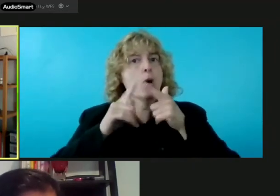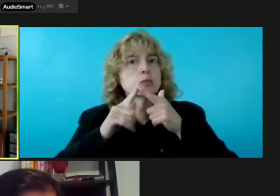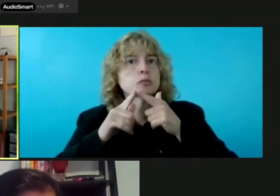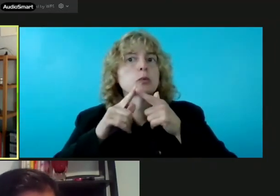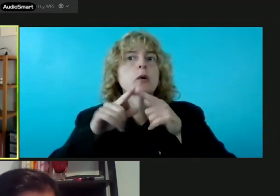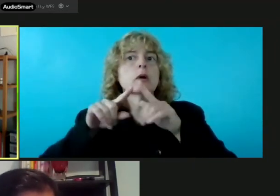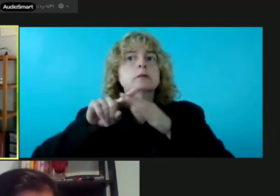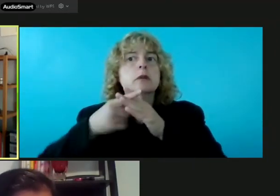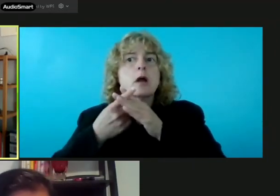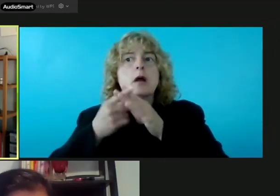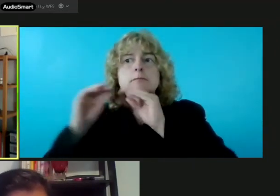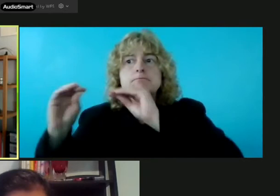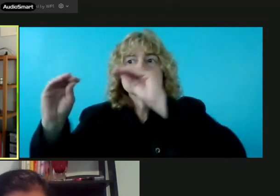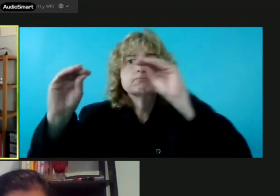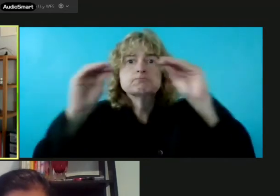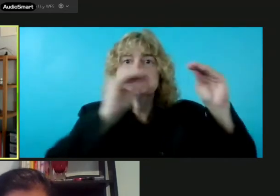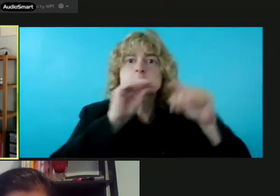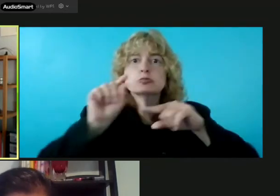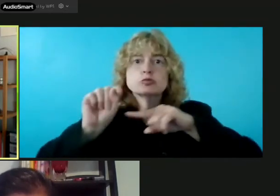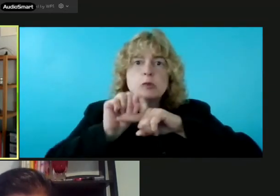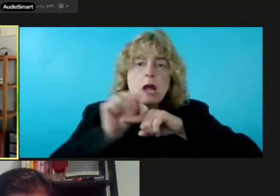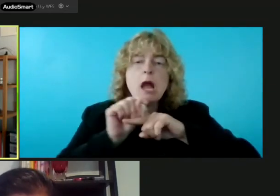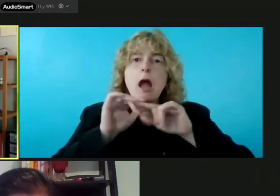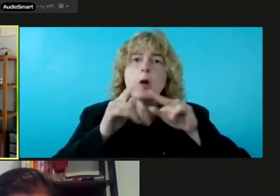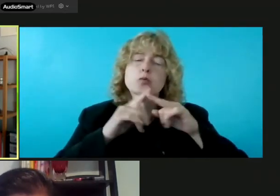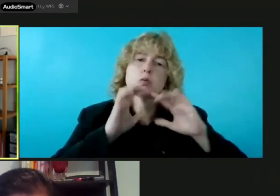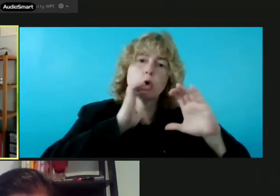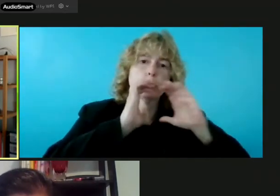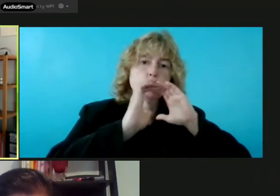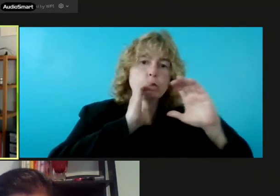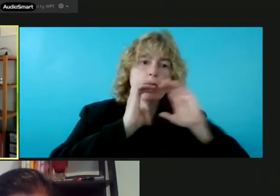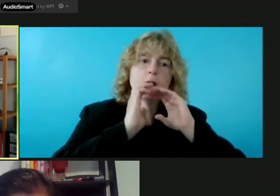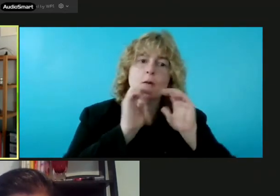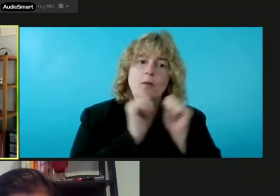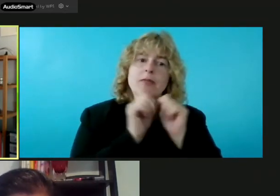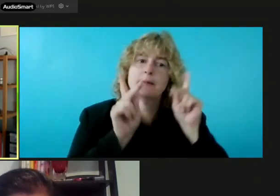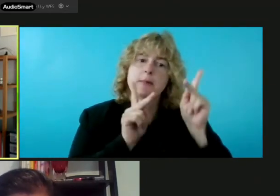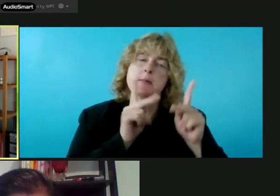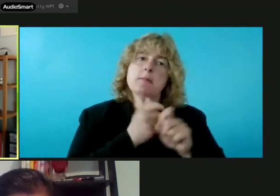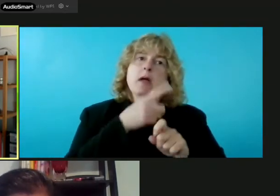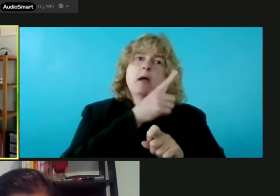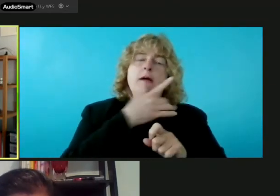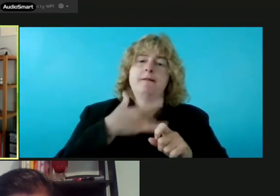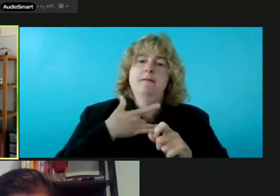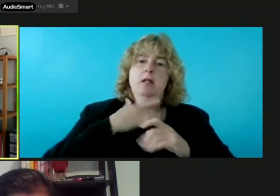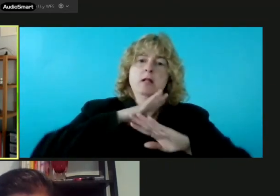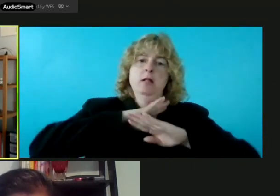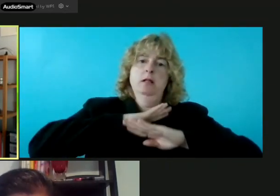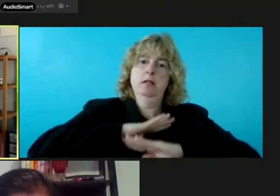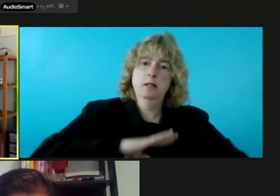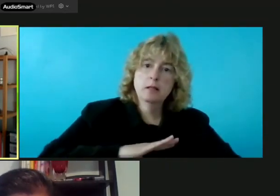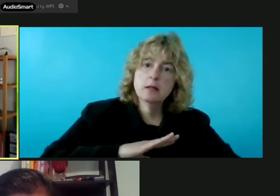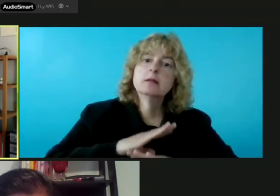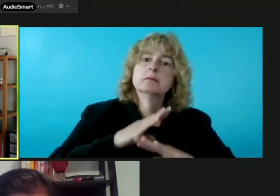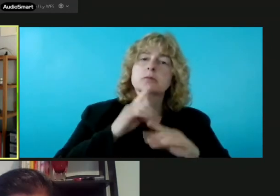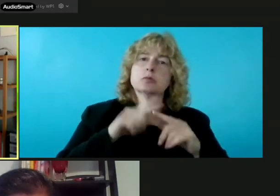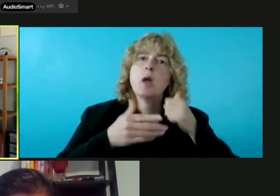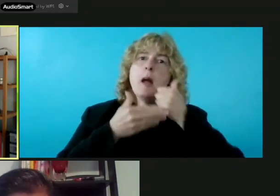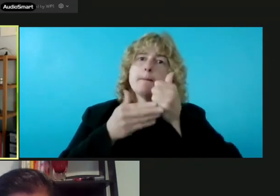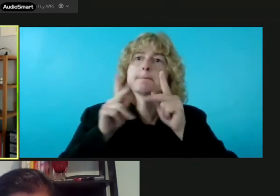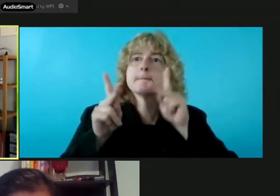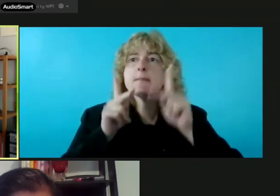materials for community organizations that aren't clinics, and actually thinking about a set for people in their everyday lives.